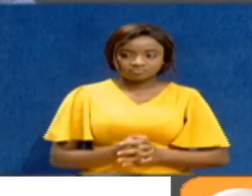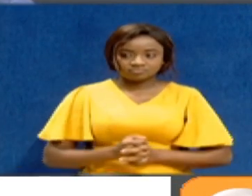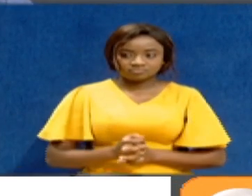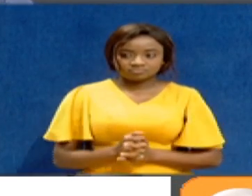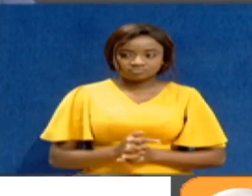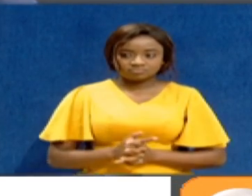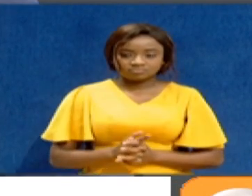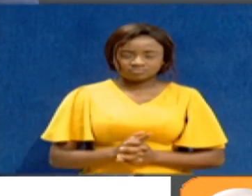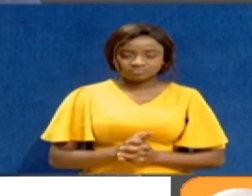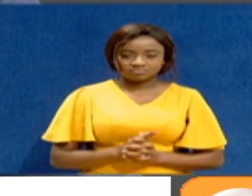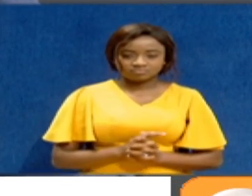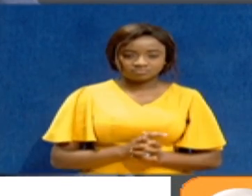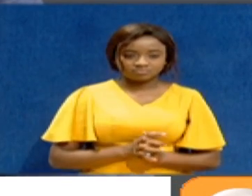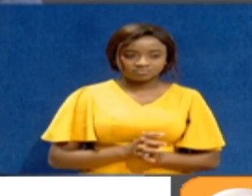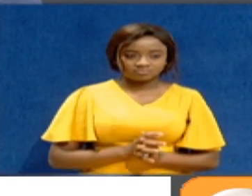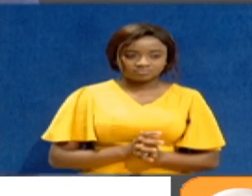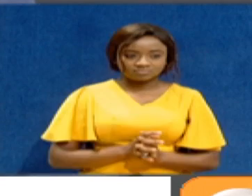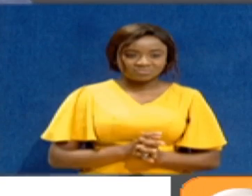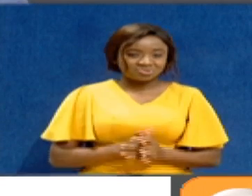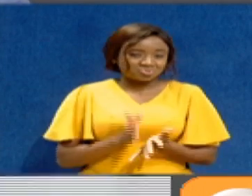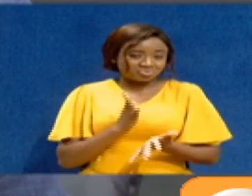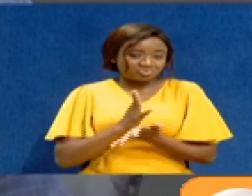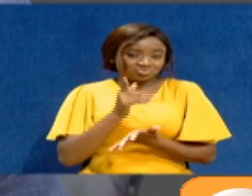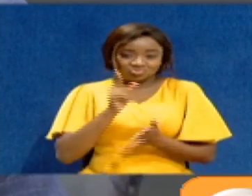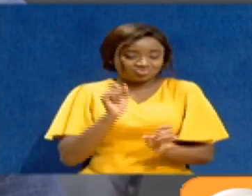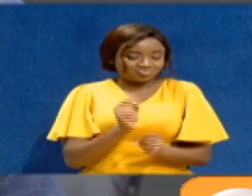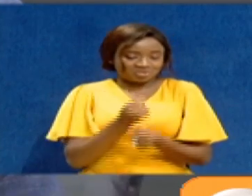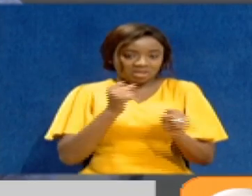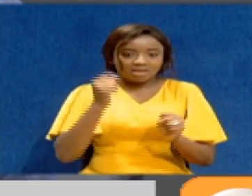equity cannot be guaranteed